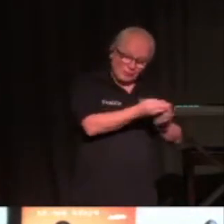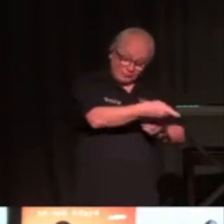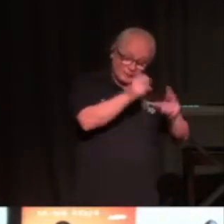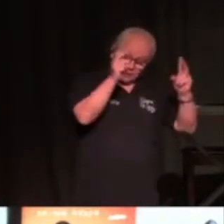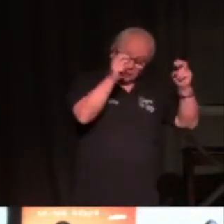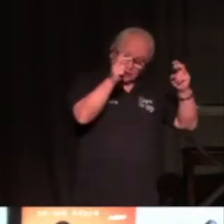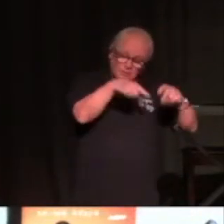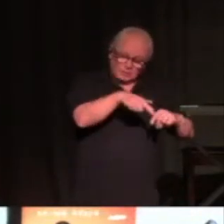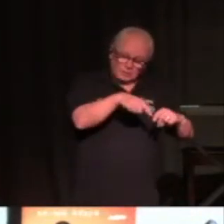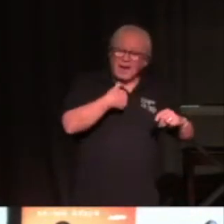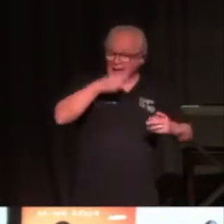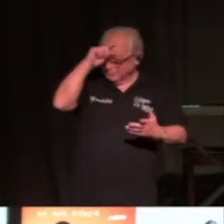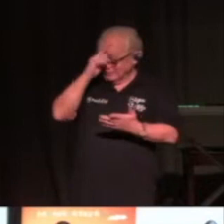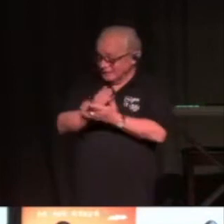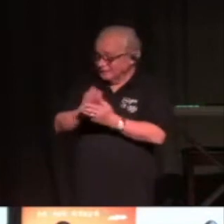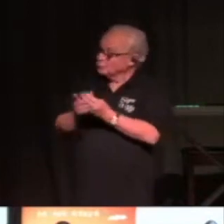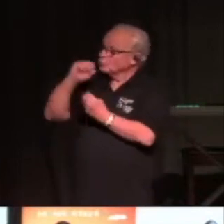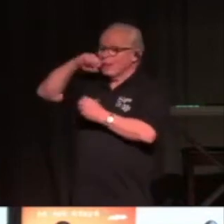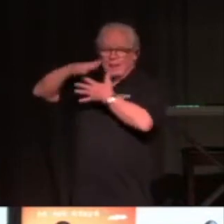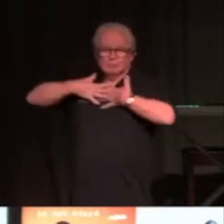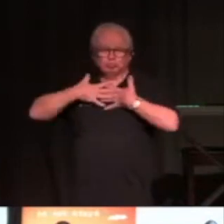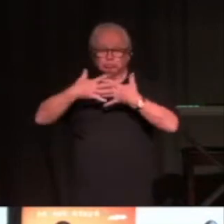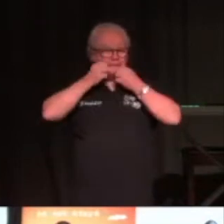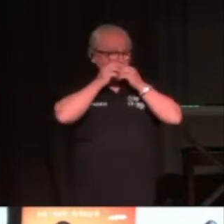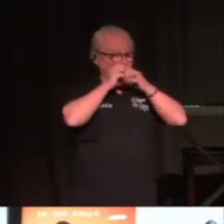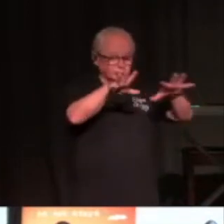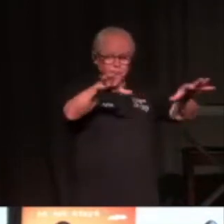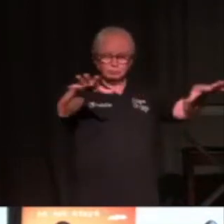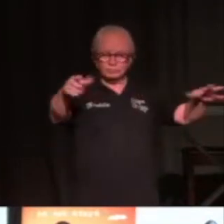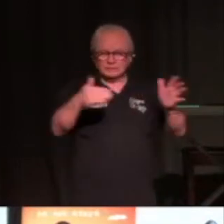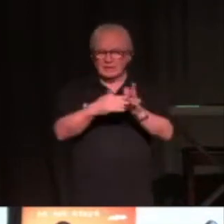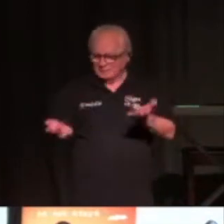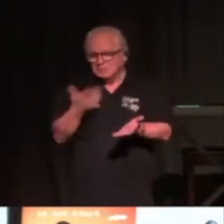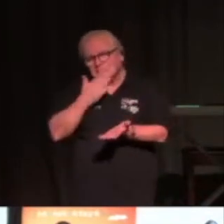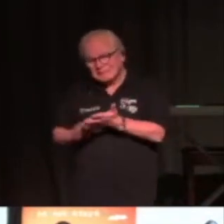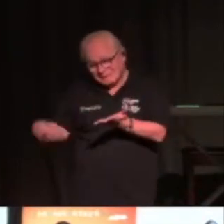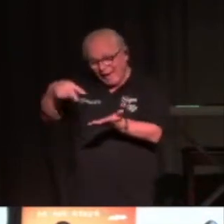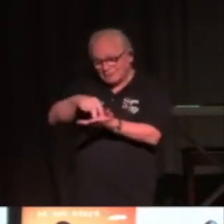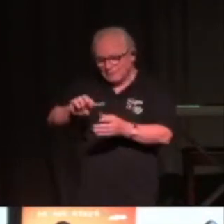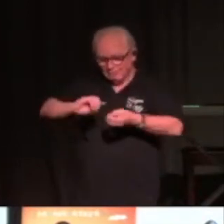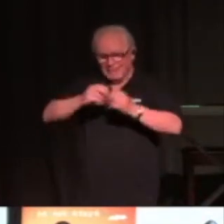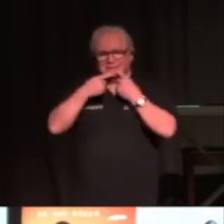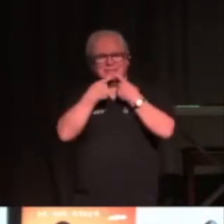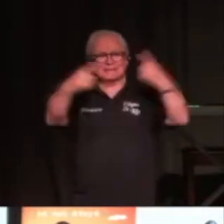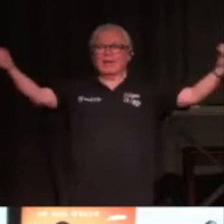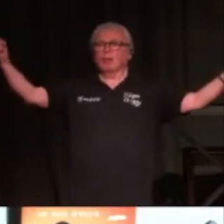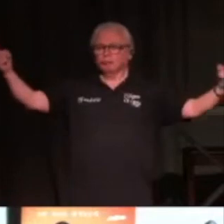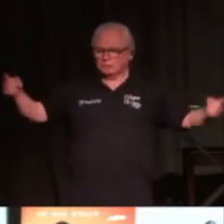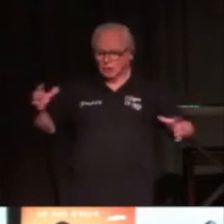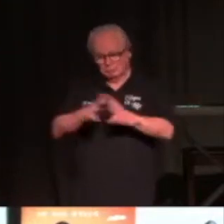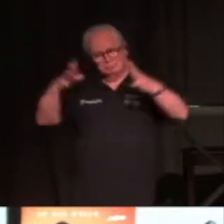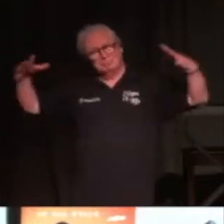So I just believe that God will breathe in us today. We're going to make a declaration today. Okay, stand, everybody stand. We're going to make a declaration. This is a